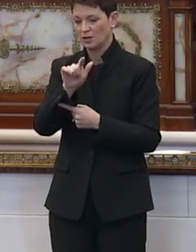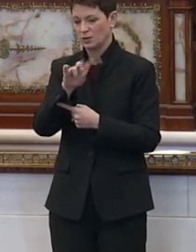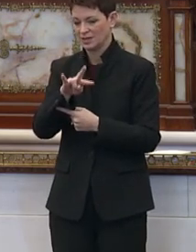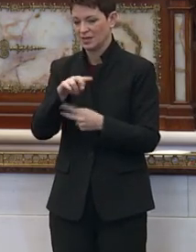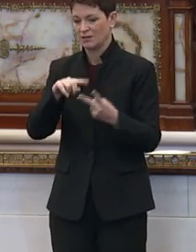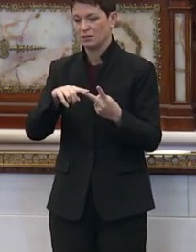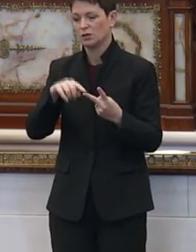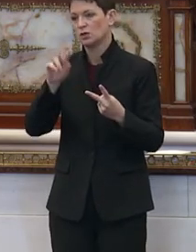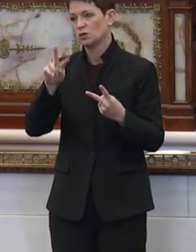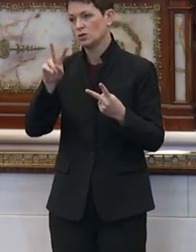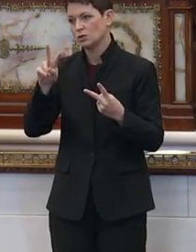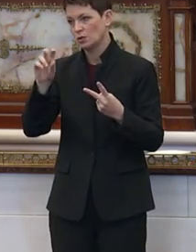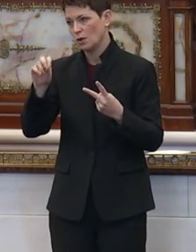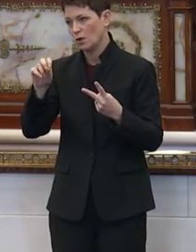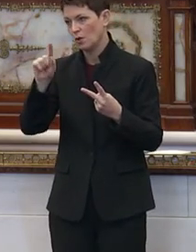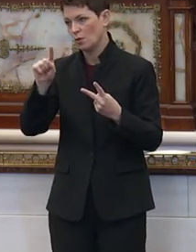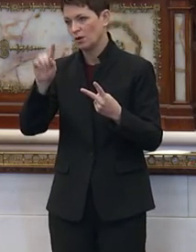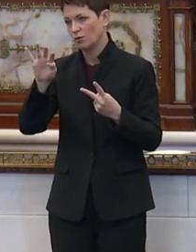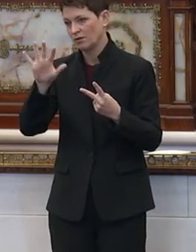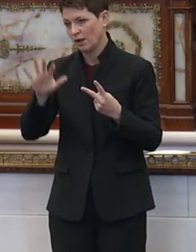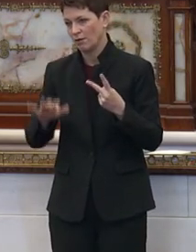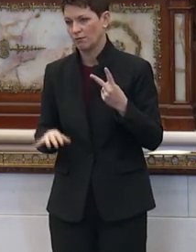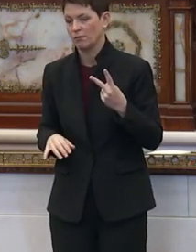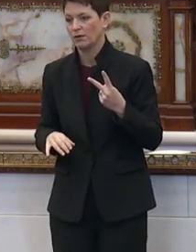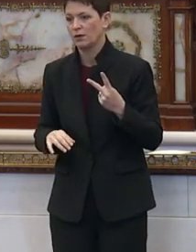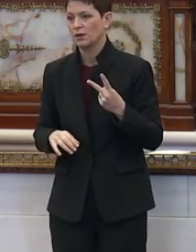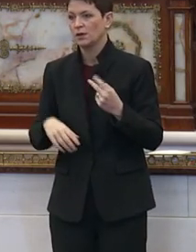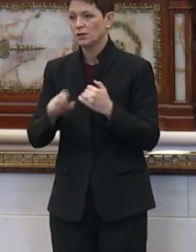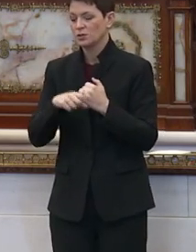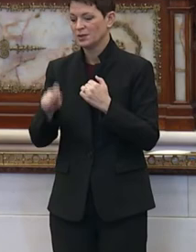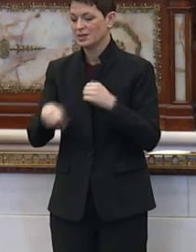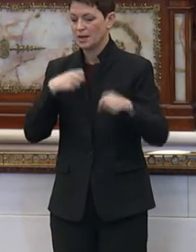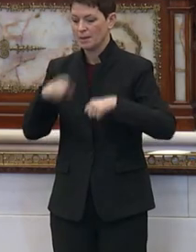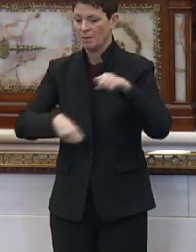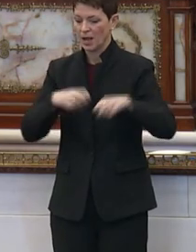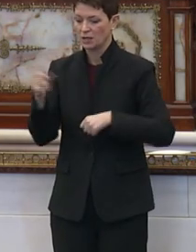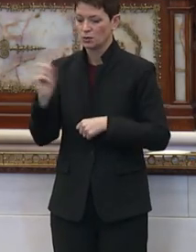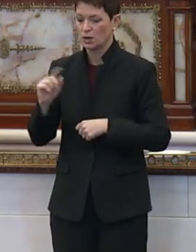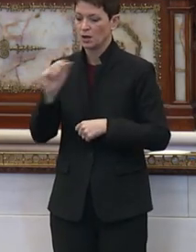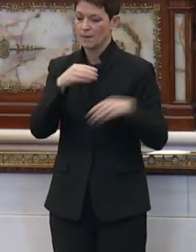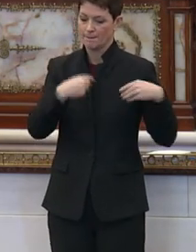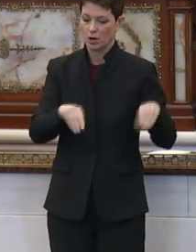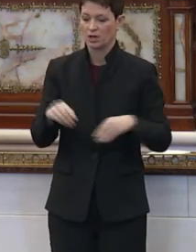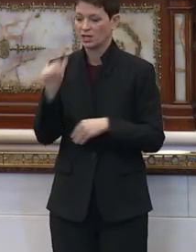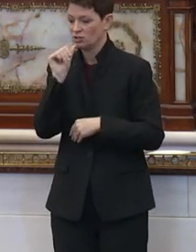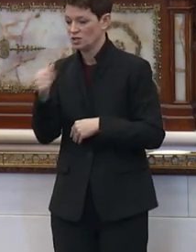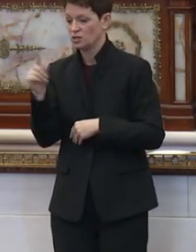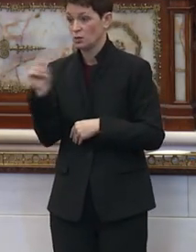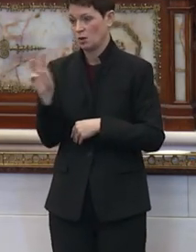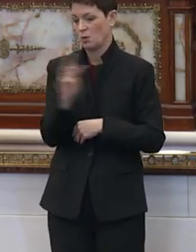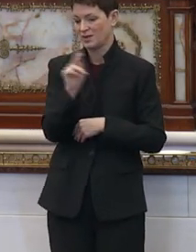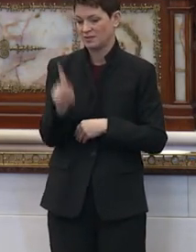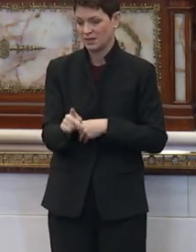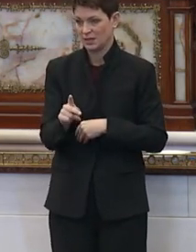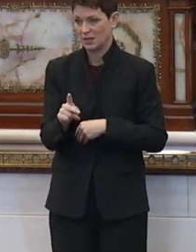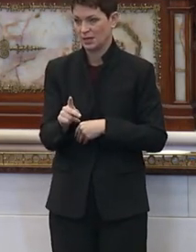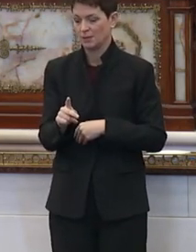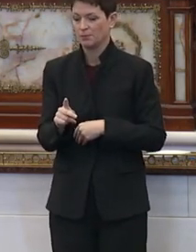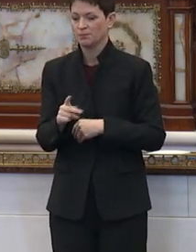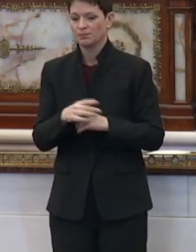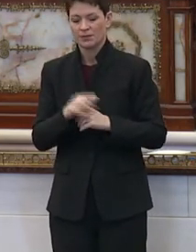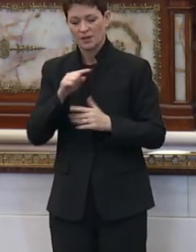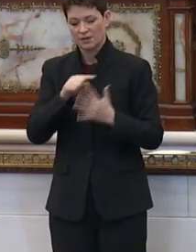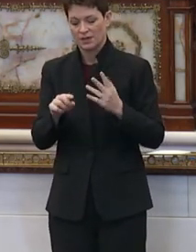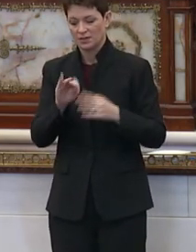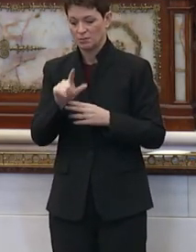210927 and 220145 to extend bike lanes on Chestnut Street and Market Street in West Philadelphia. While I'm excited these